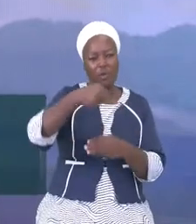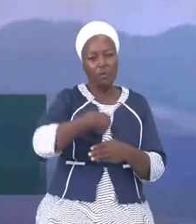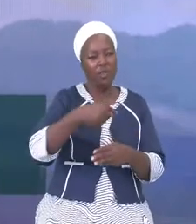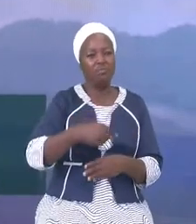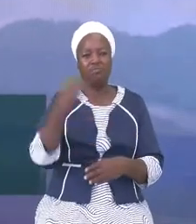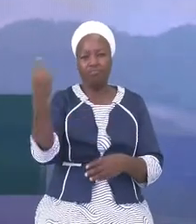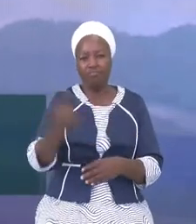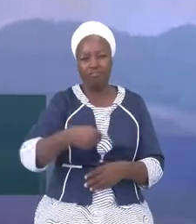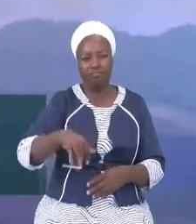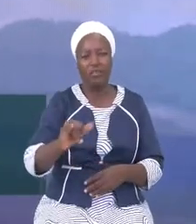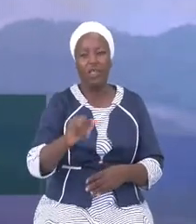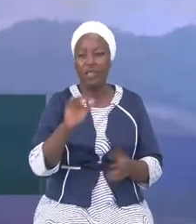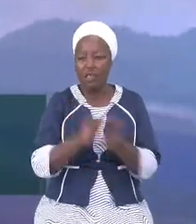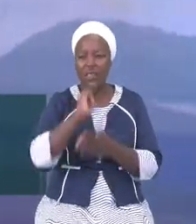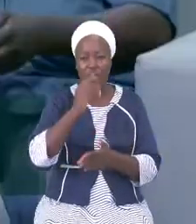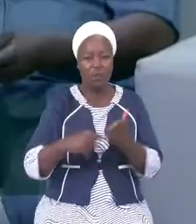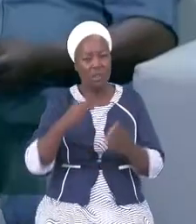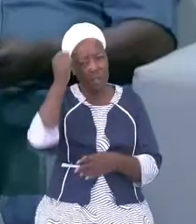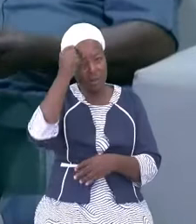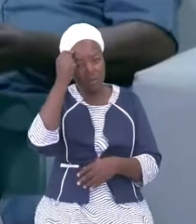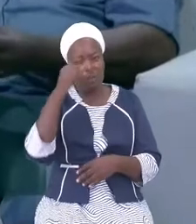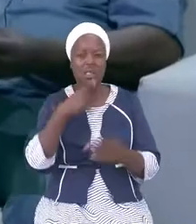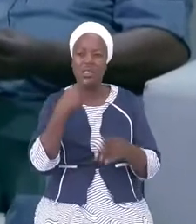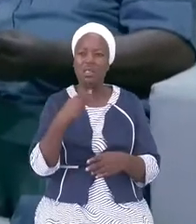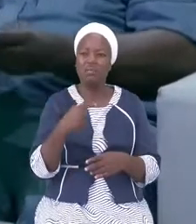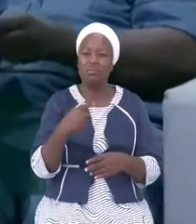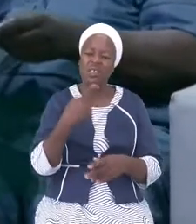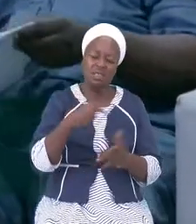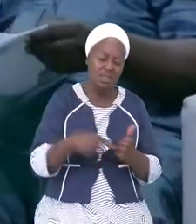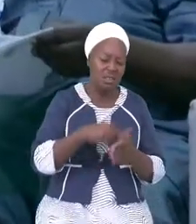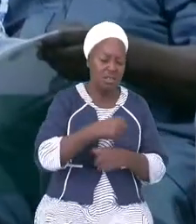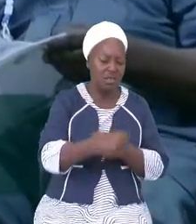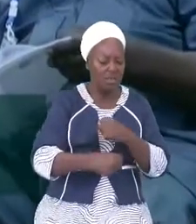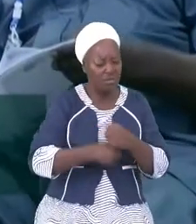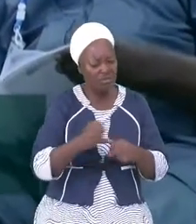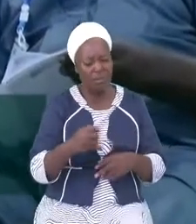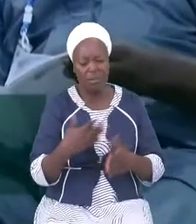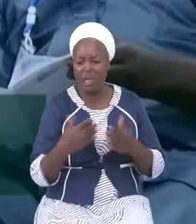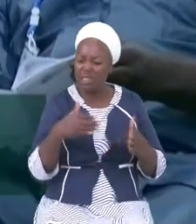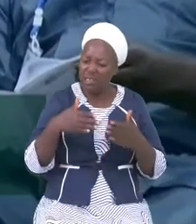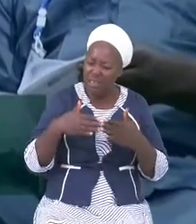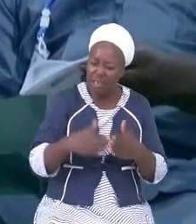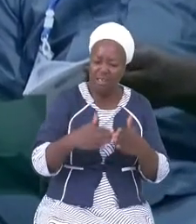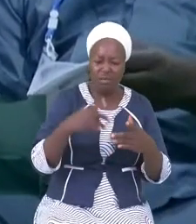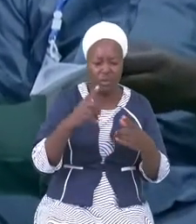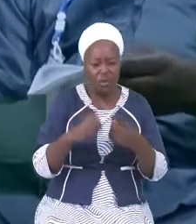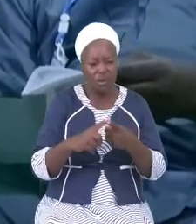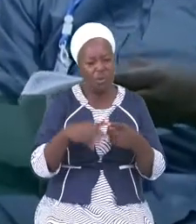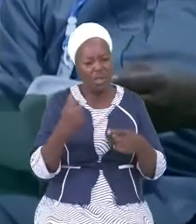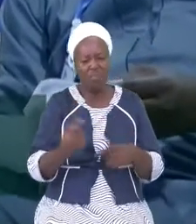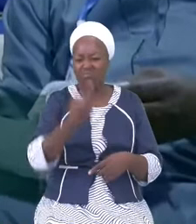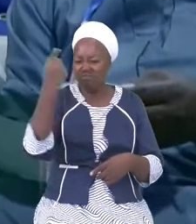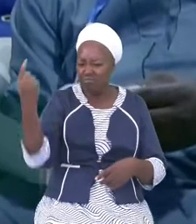forever. That's what he thought. He said, this suffering might lead to a